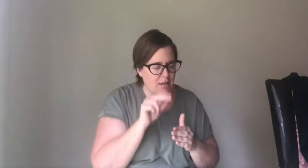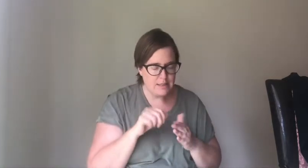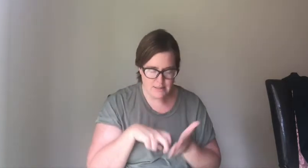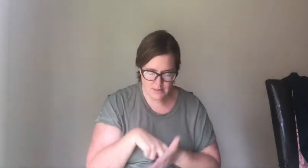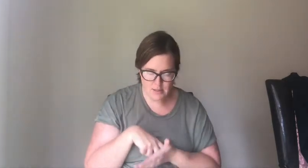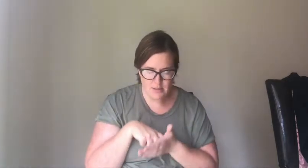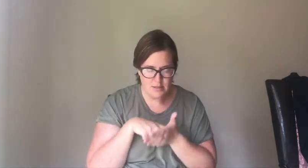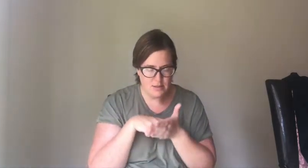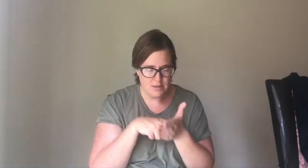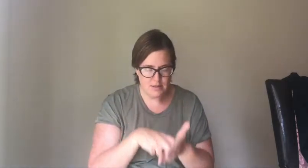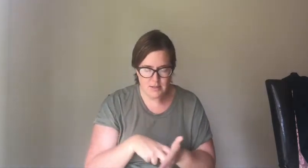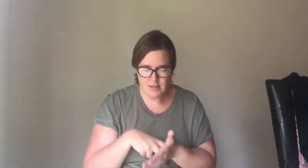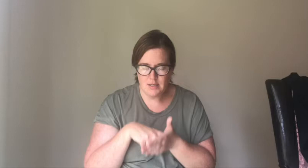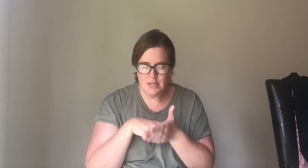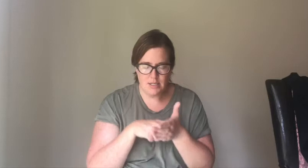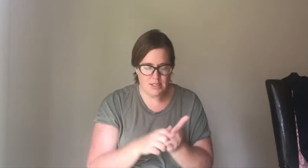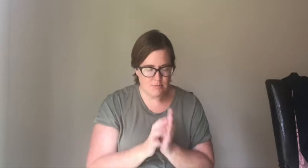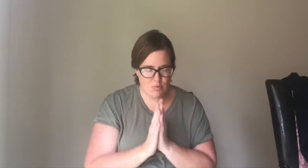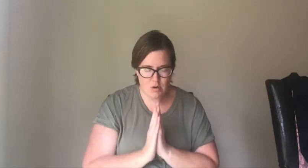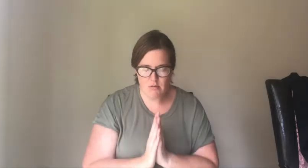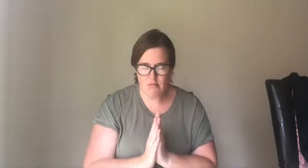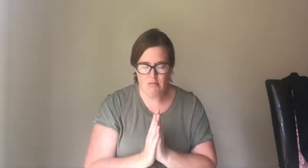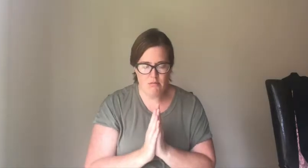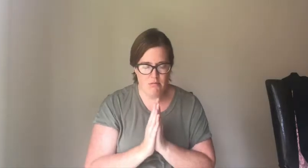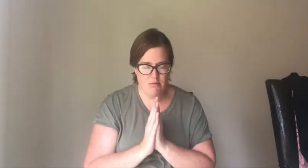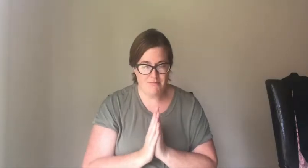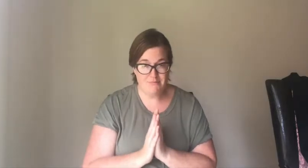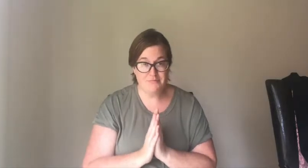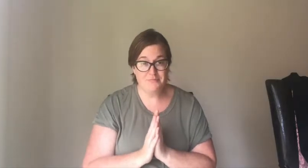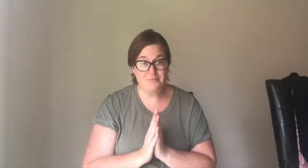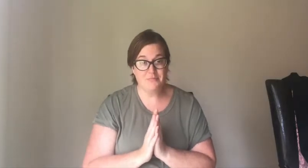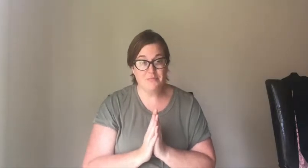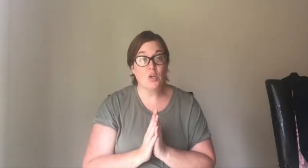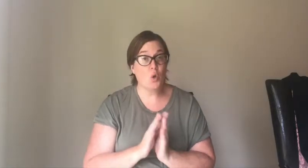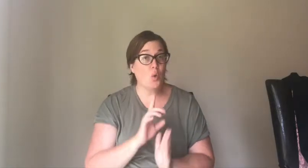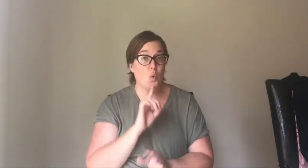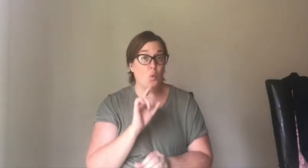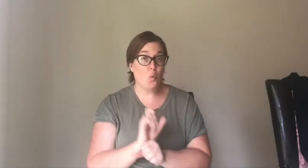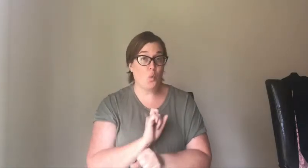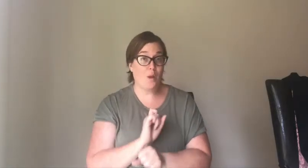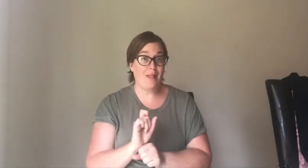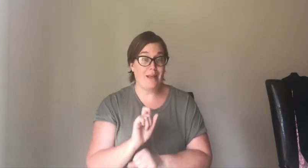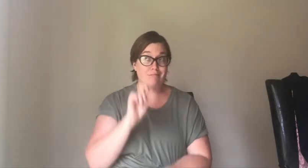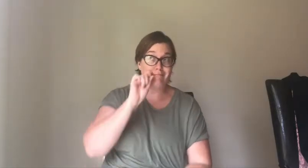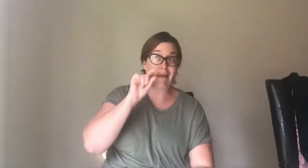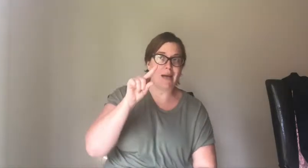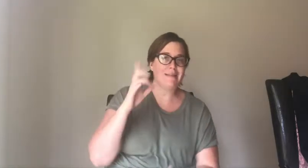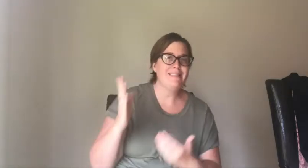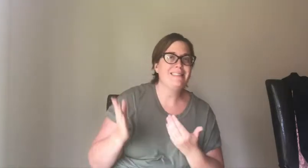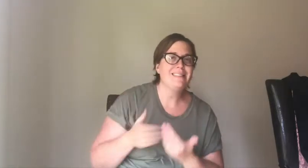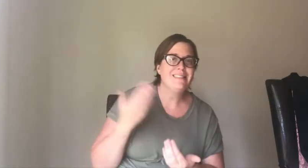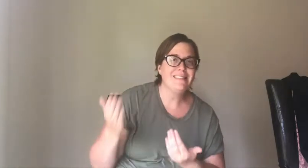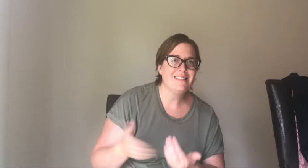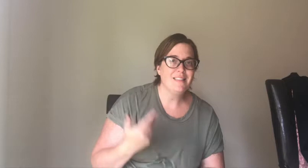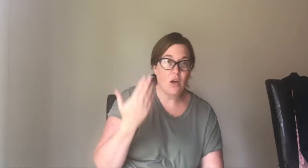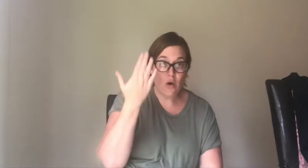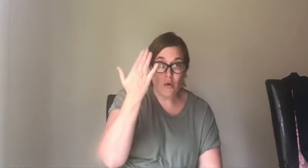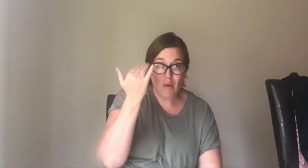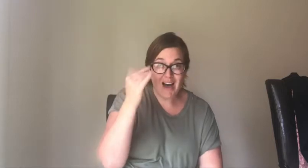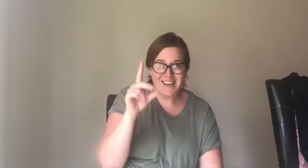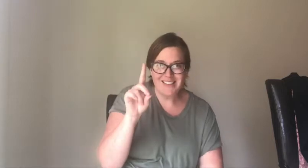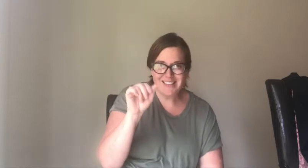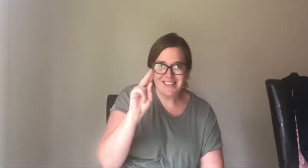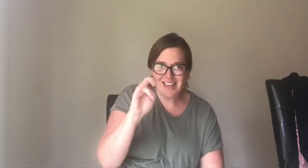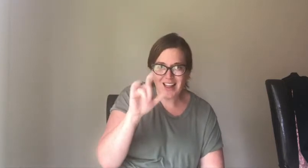of their house toward the east, toward Jerusalem, because it was a way for them, as they prayed and gave thanks to God, it was a way for them